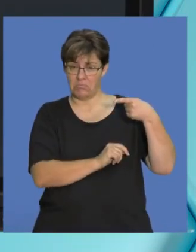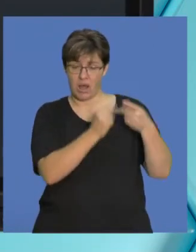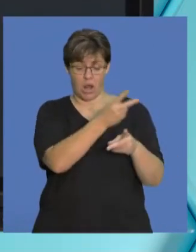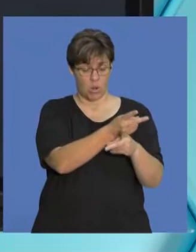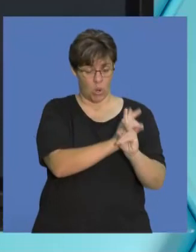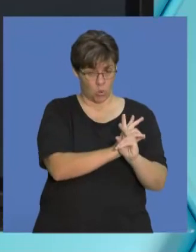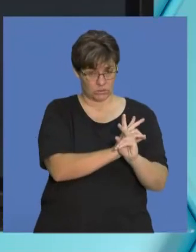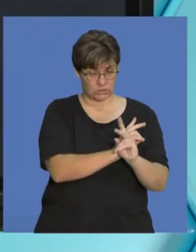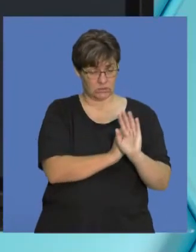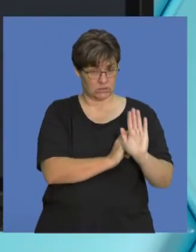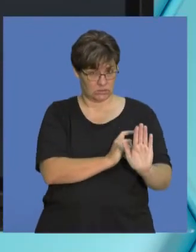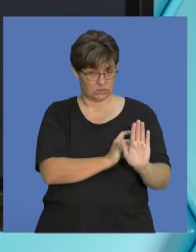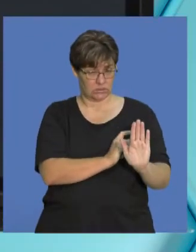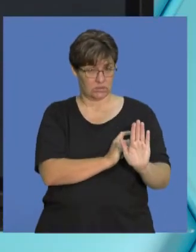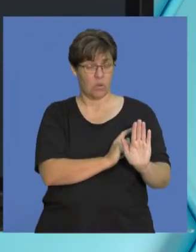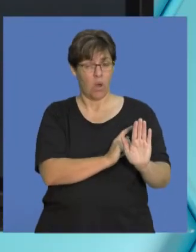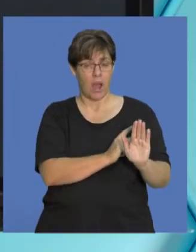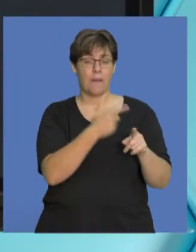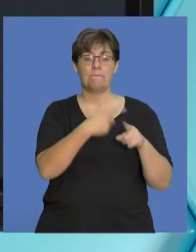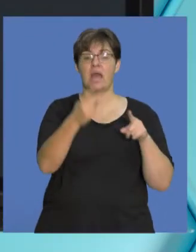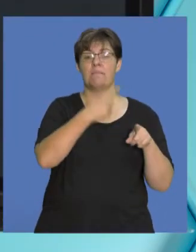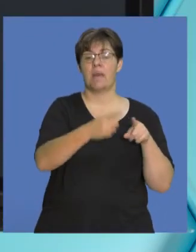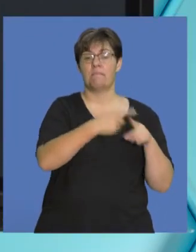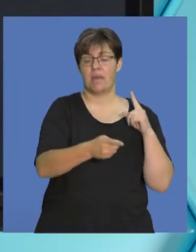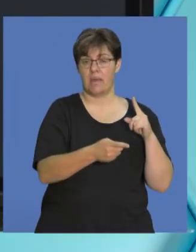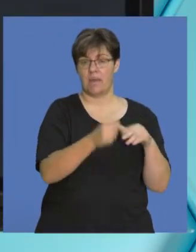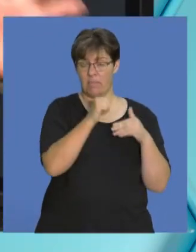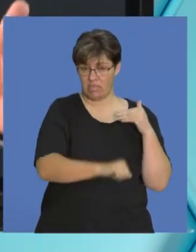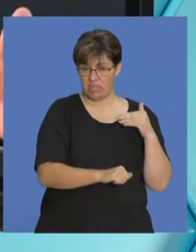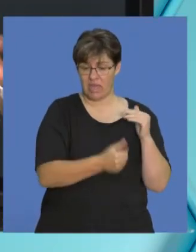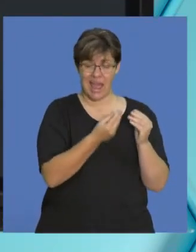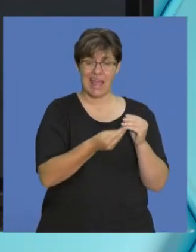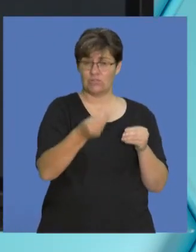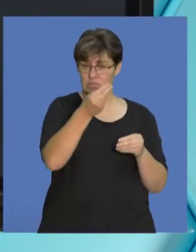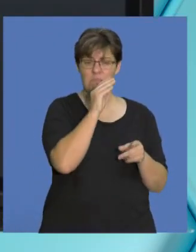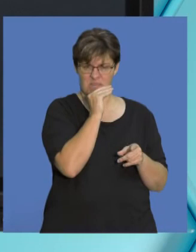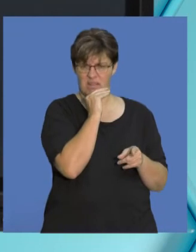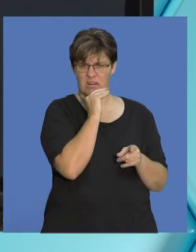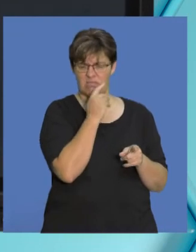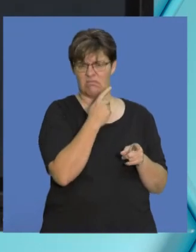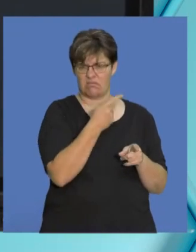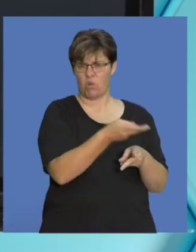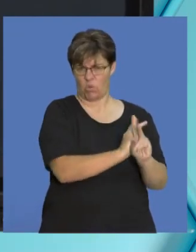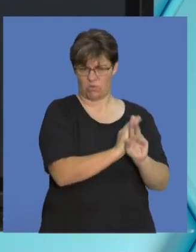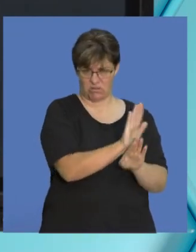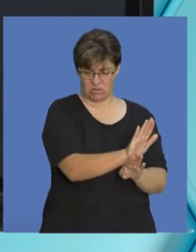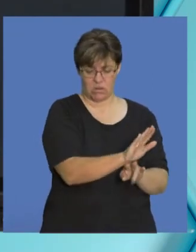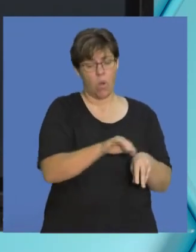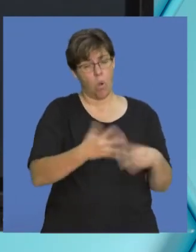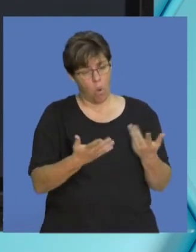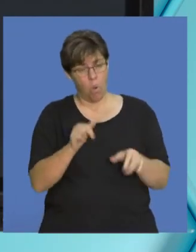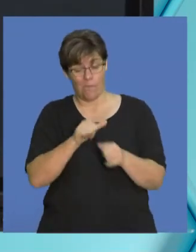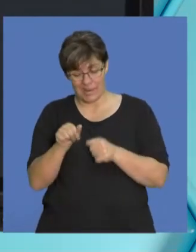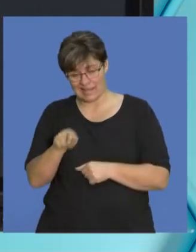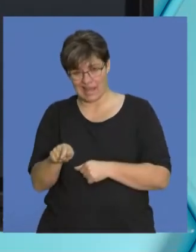loan, because remember, you paying something off monthly at an interest, it's a loan. Or will it be better